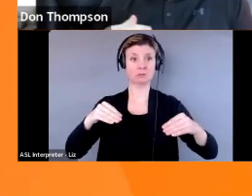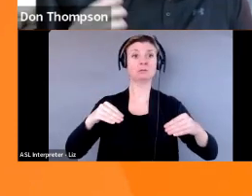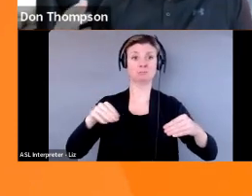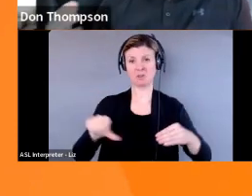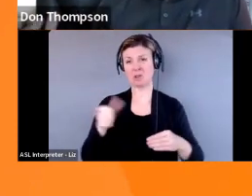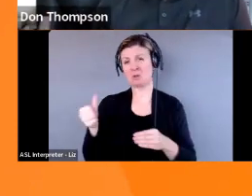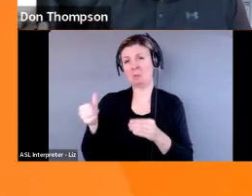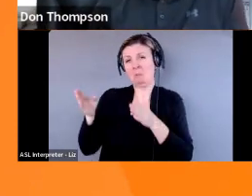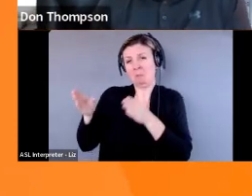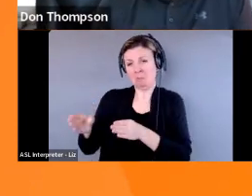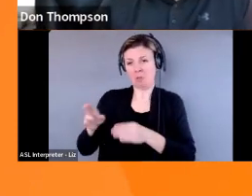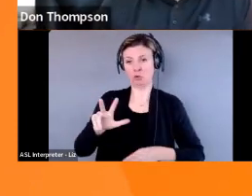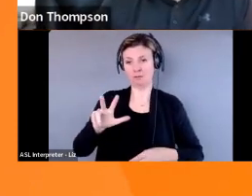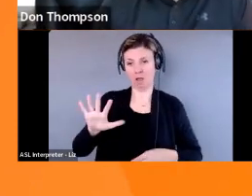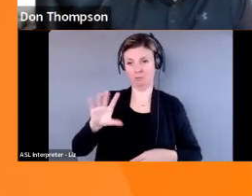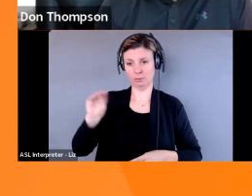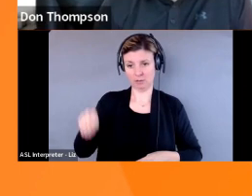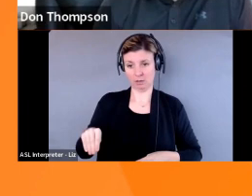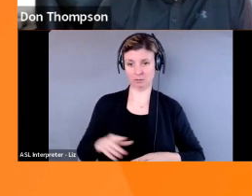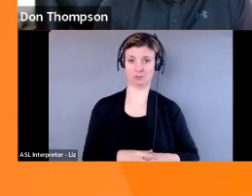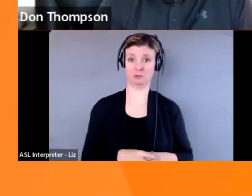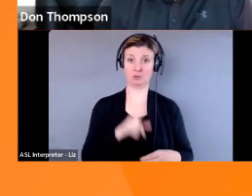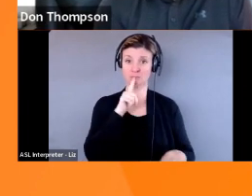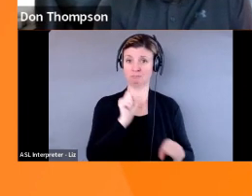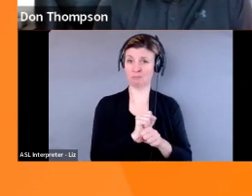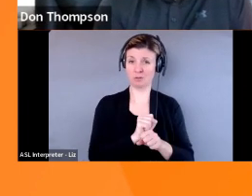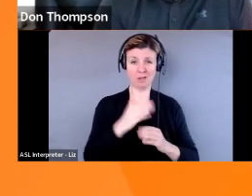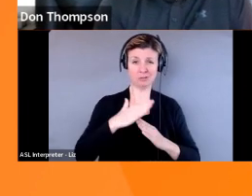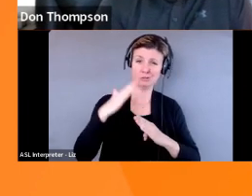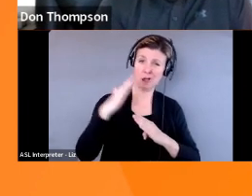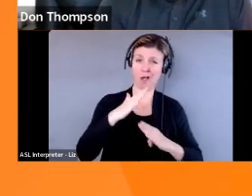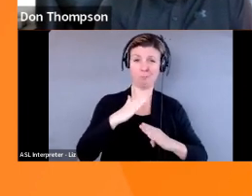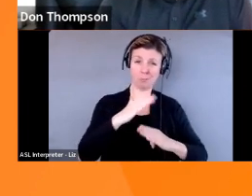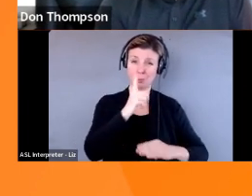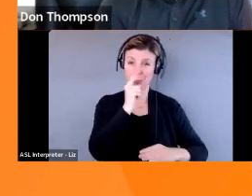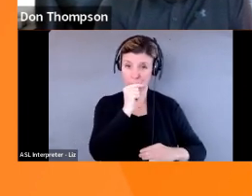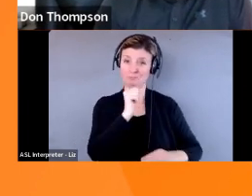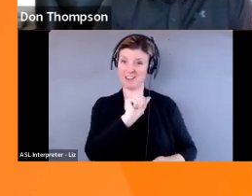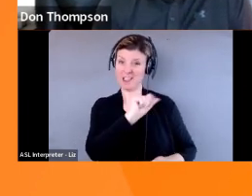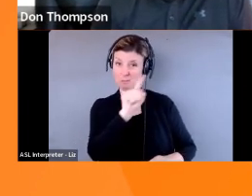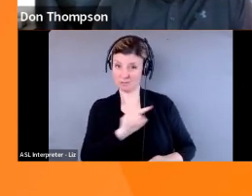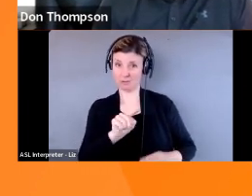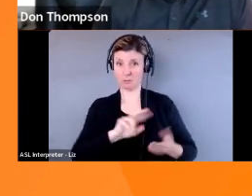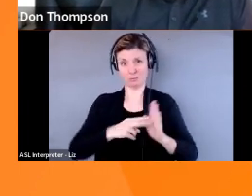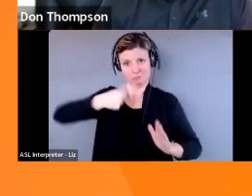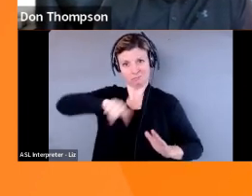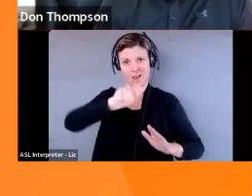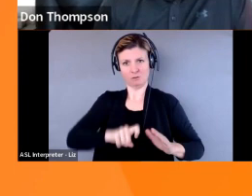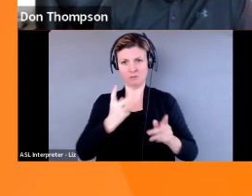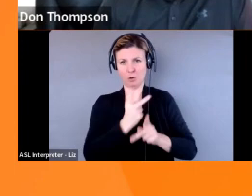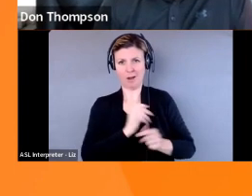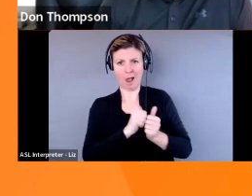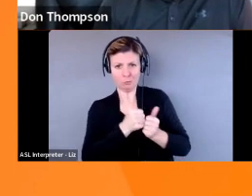the gorilla in the room is Amazon, and we need to figure out a way to work with them. Average daily